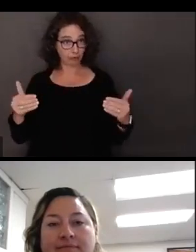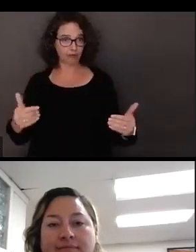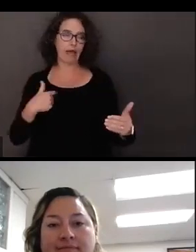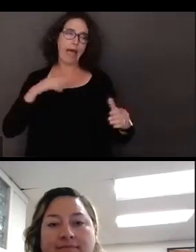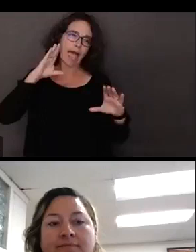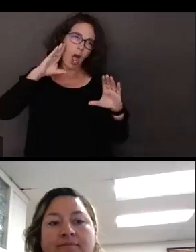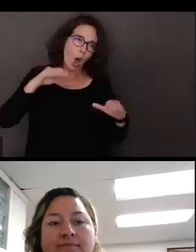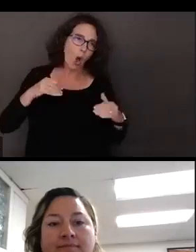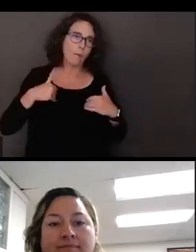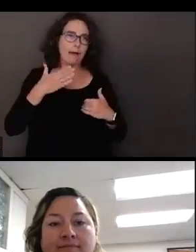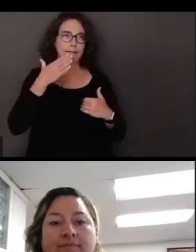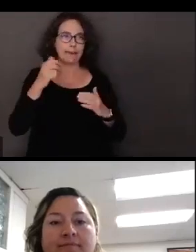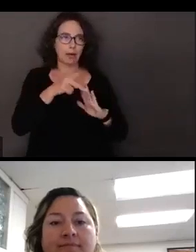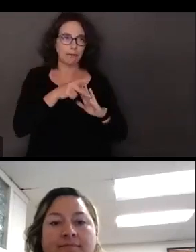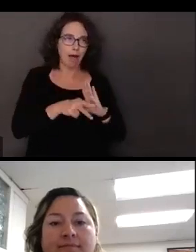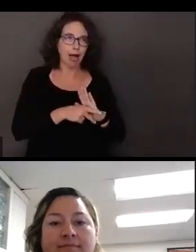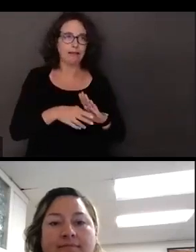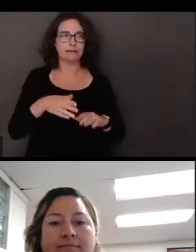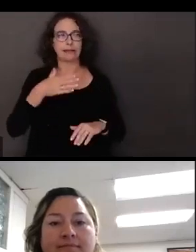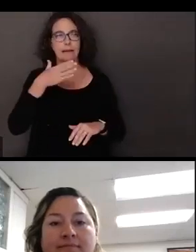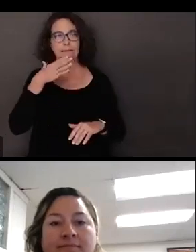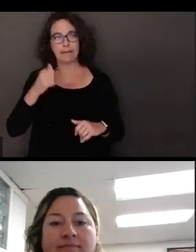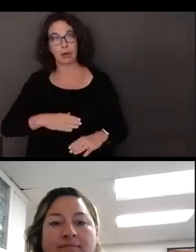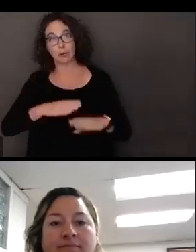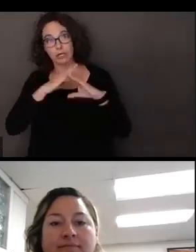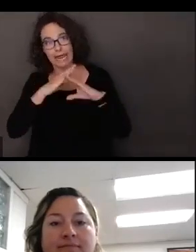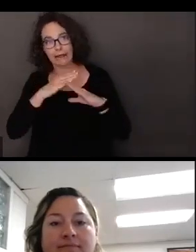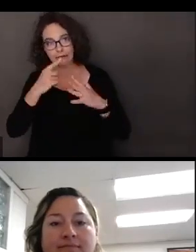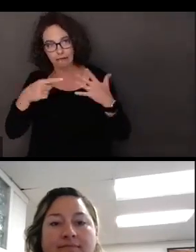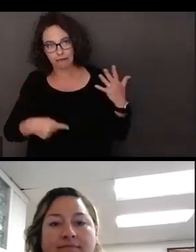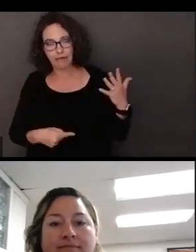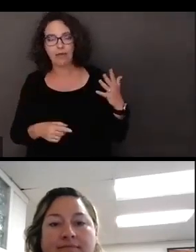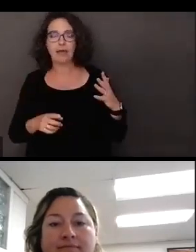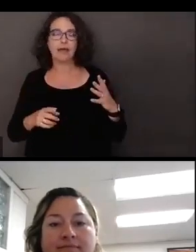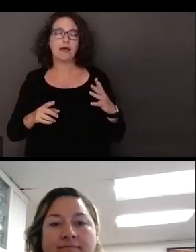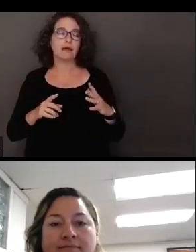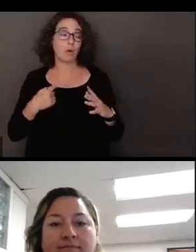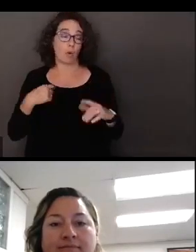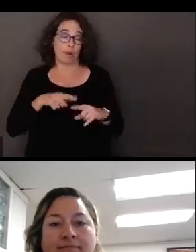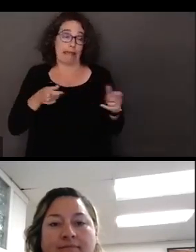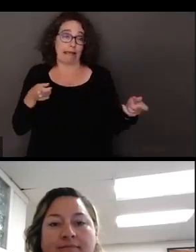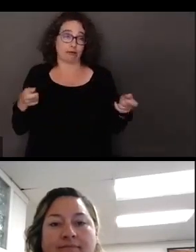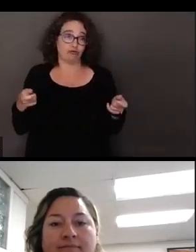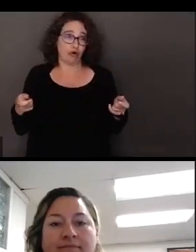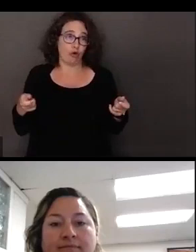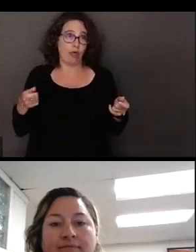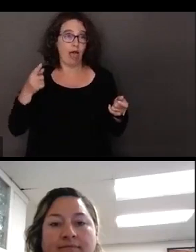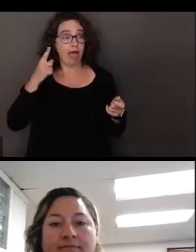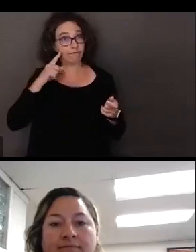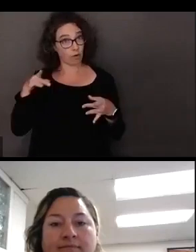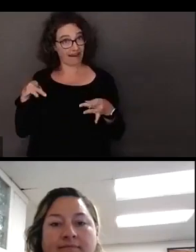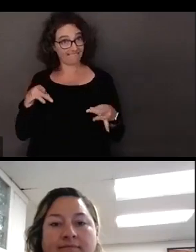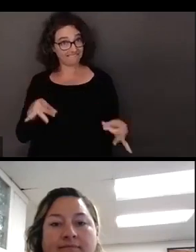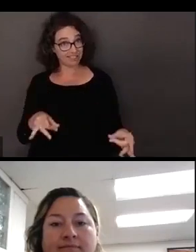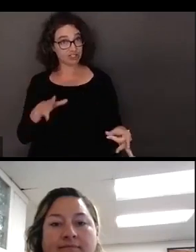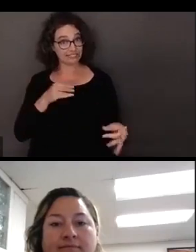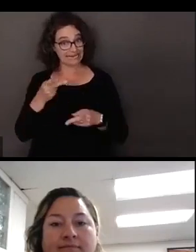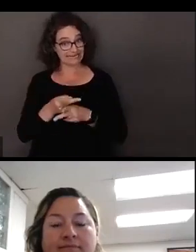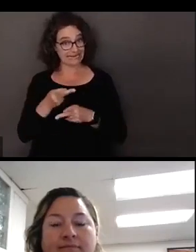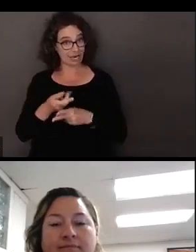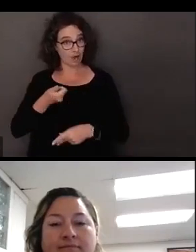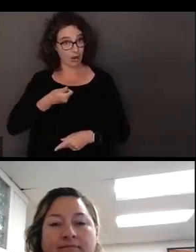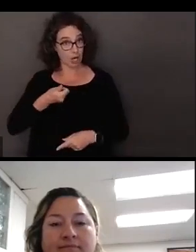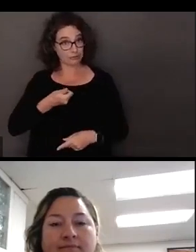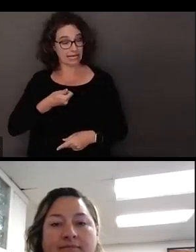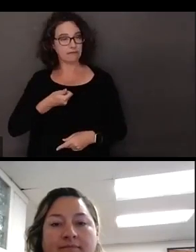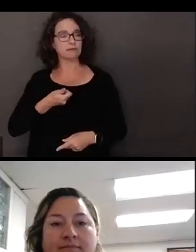better protective mechanisms in place, but we can't control all those factors. So for the sake of efficiency and taking care of ourselves and others, it makes sense